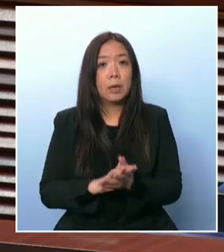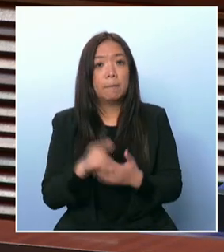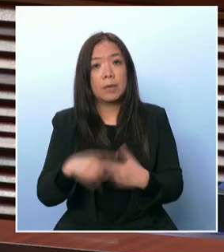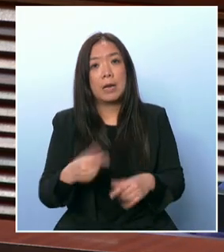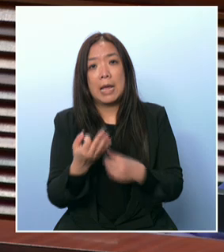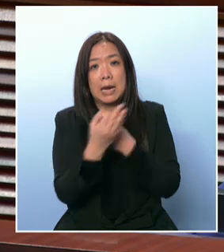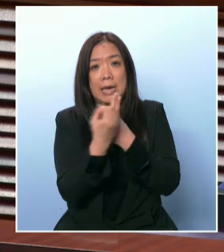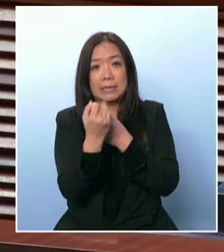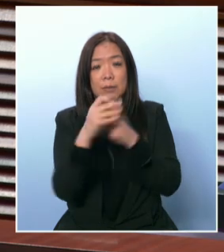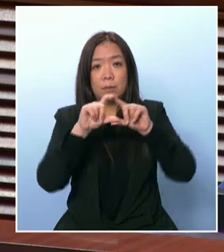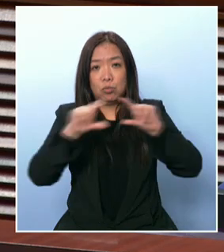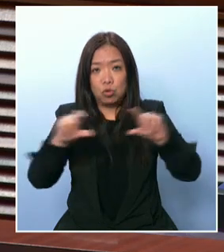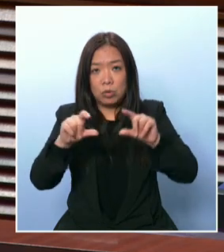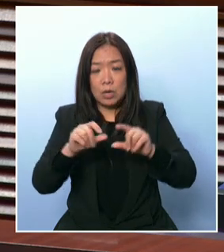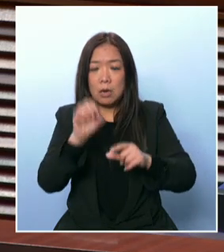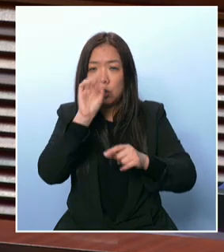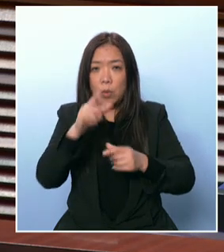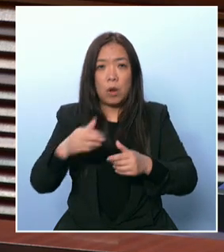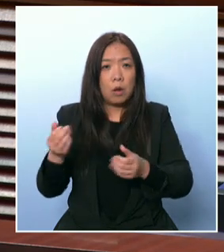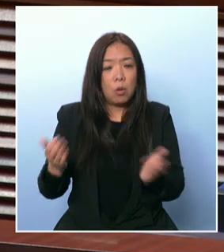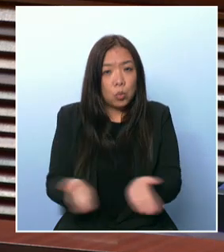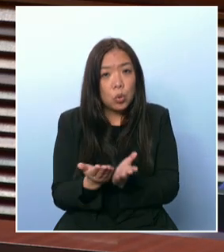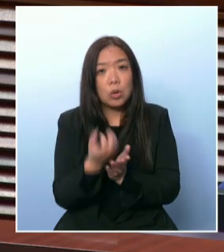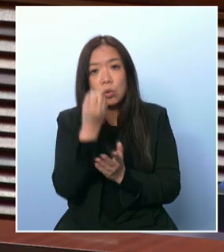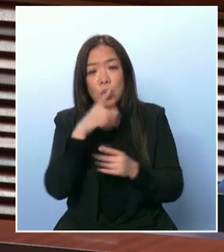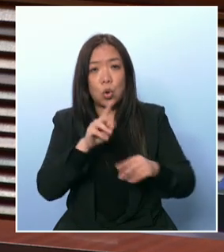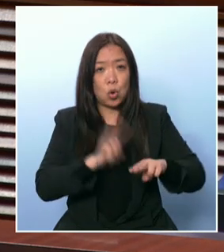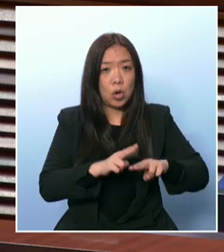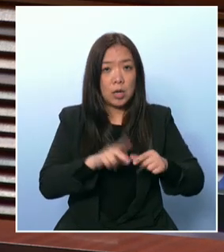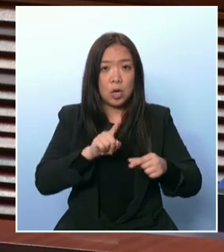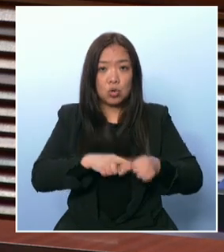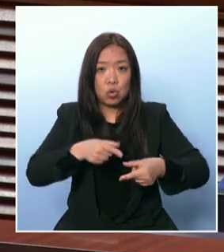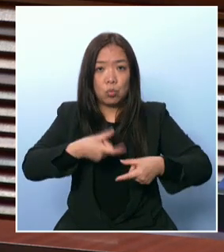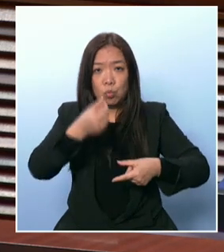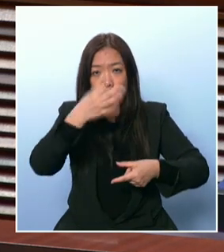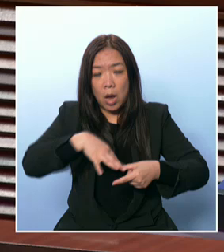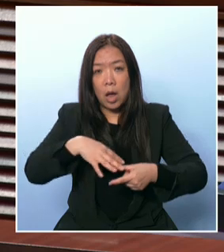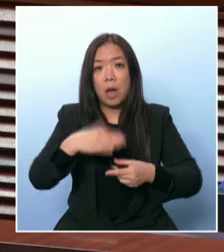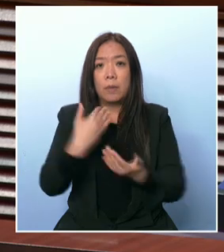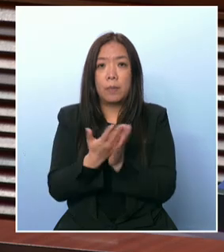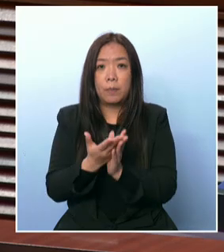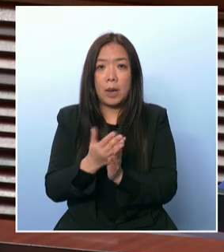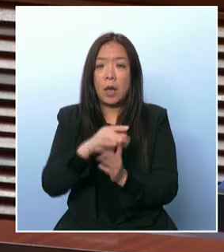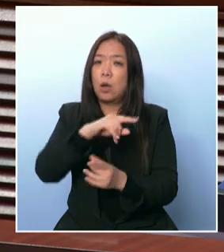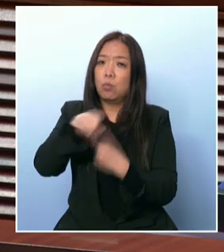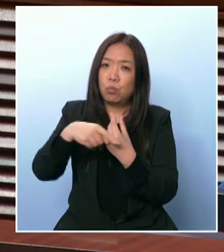CM practitioners? Now, paragraph 30 of the document, it mentioned that the government will support